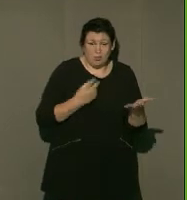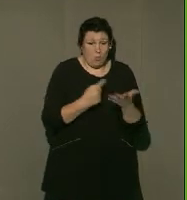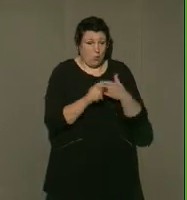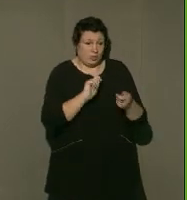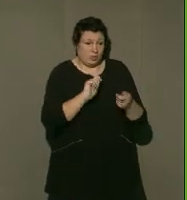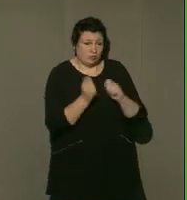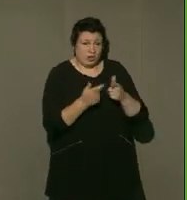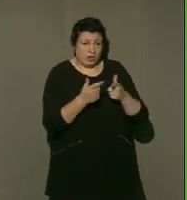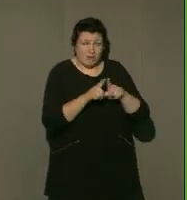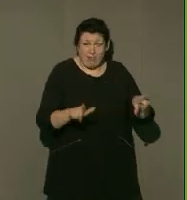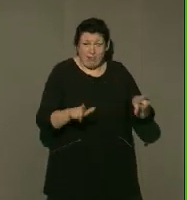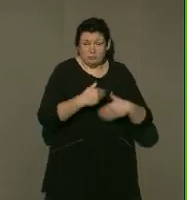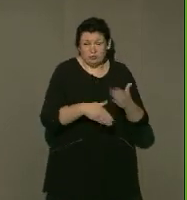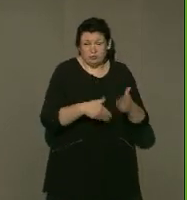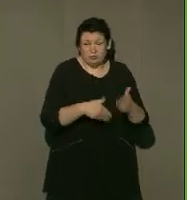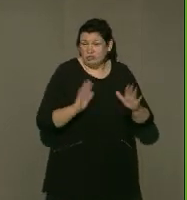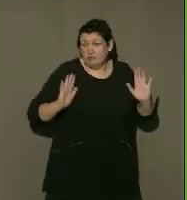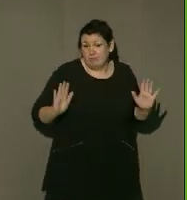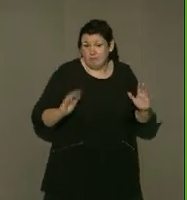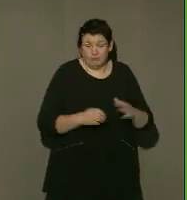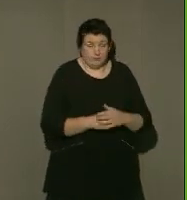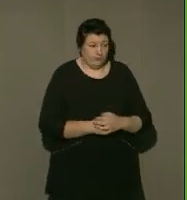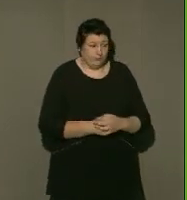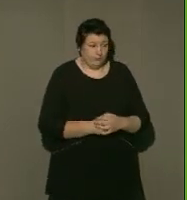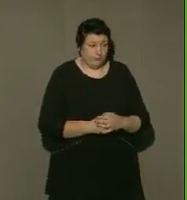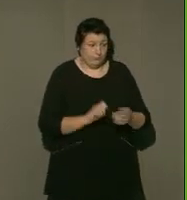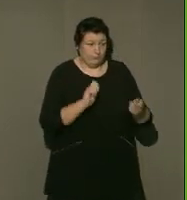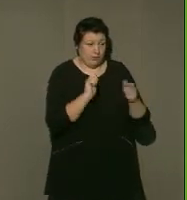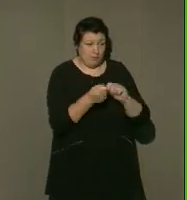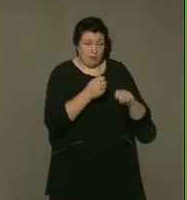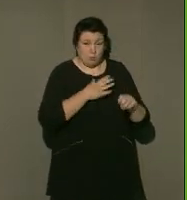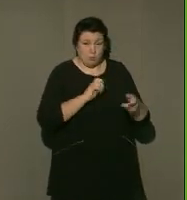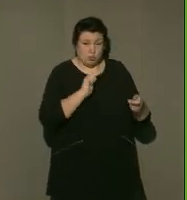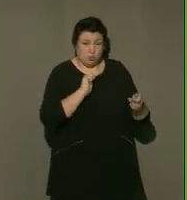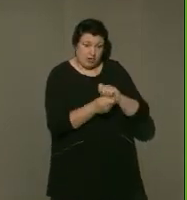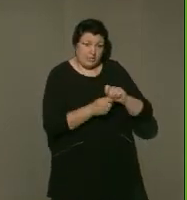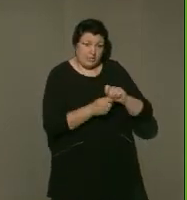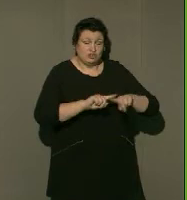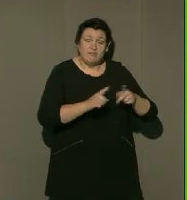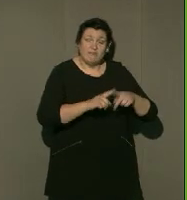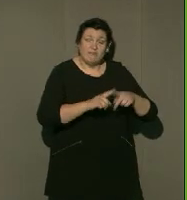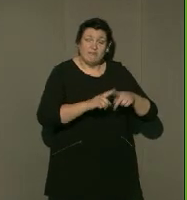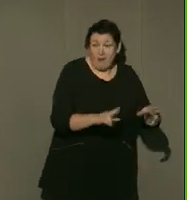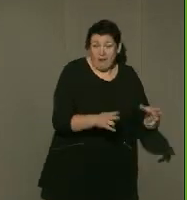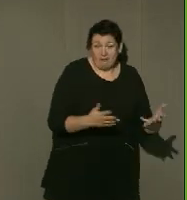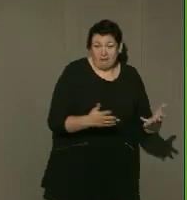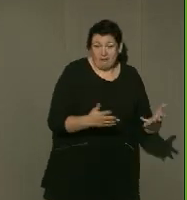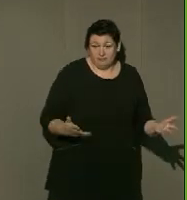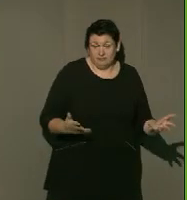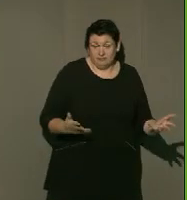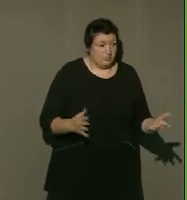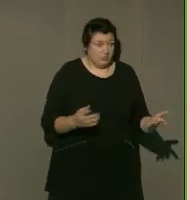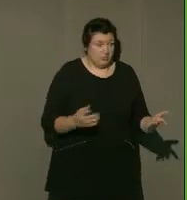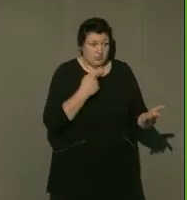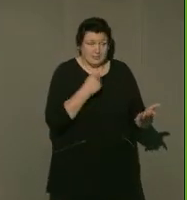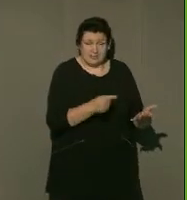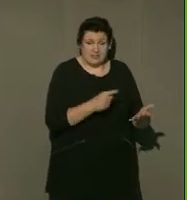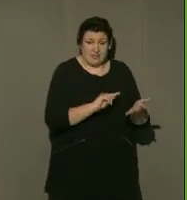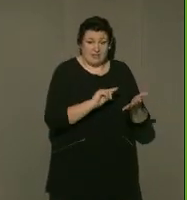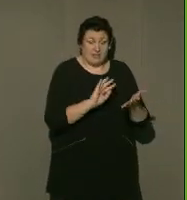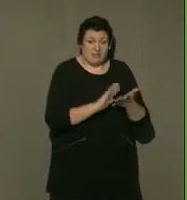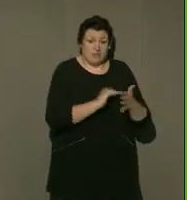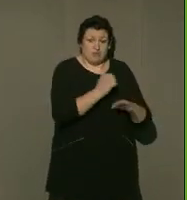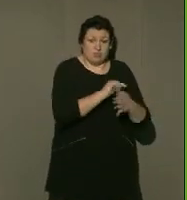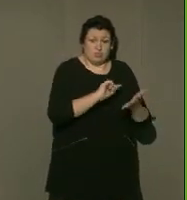describing it, and the amendment seeks to change it in a different way, and it doesn't actually negate the intention of the motion to